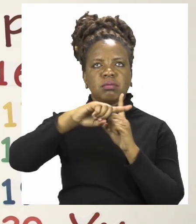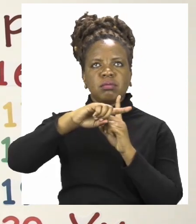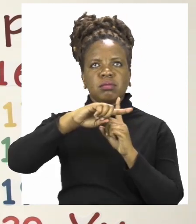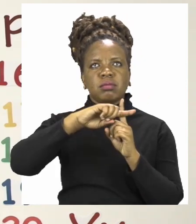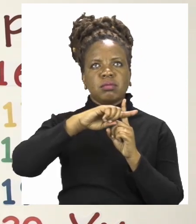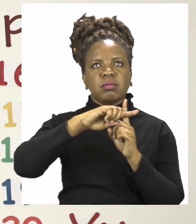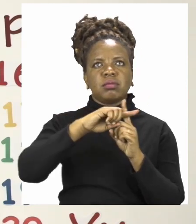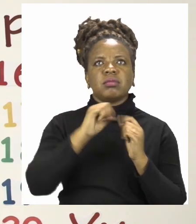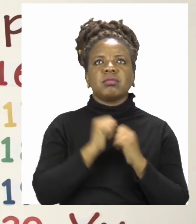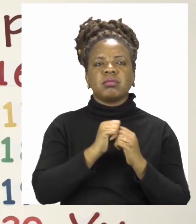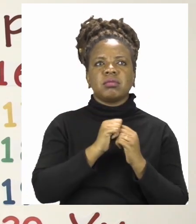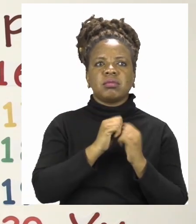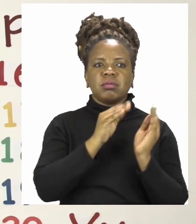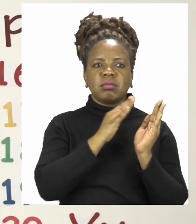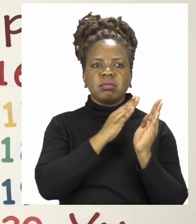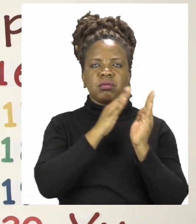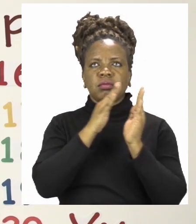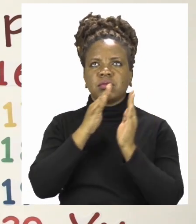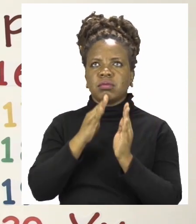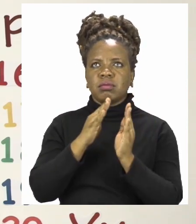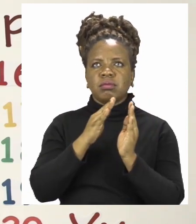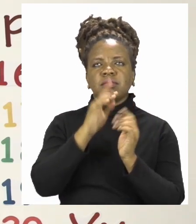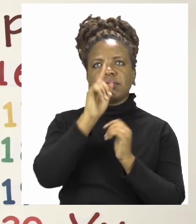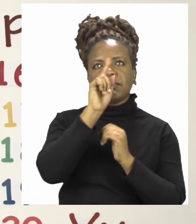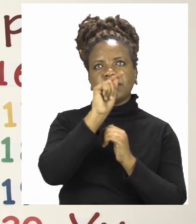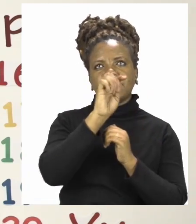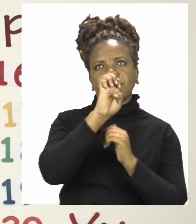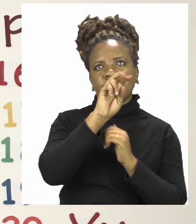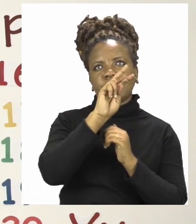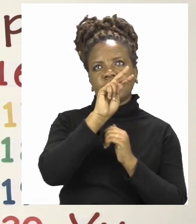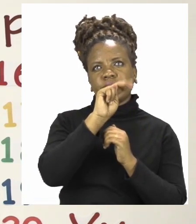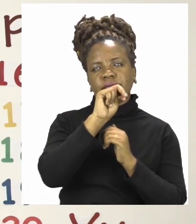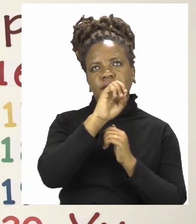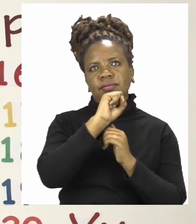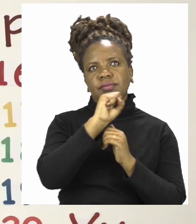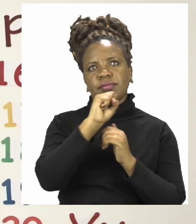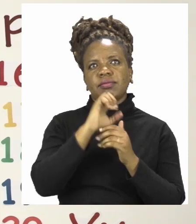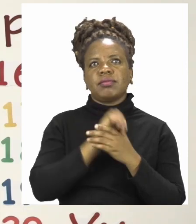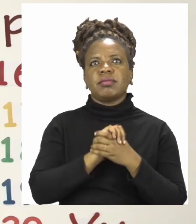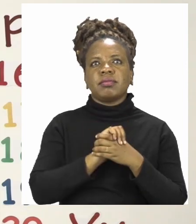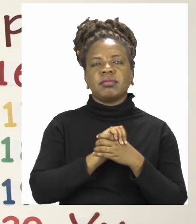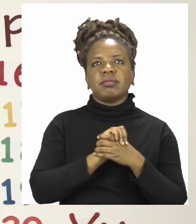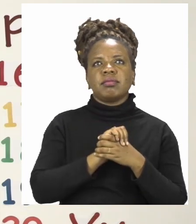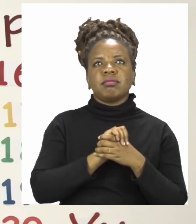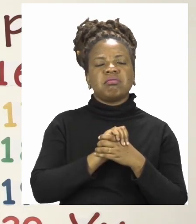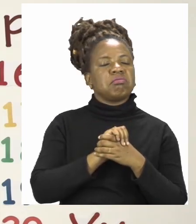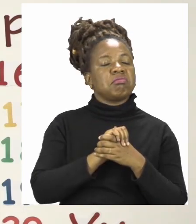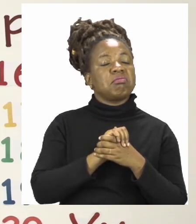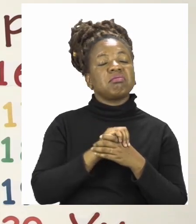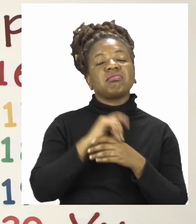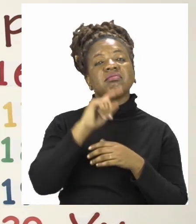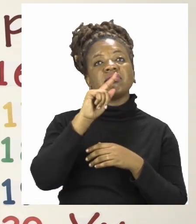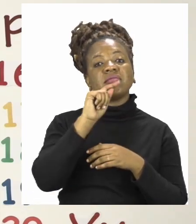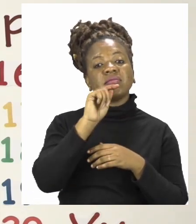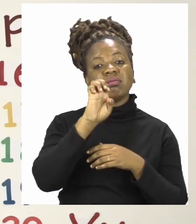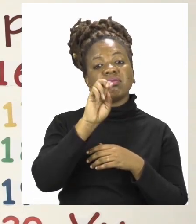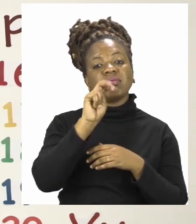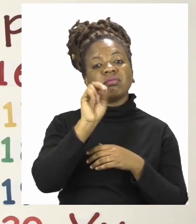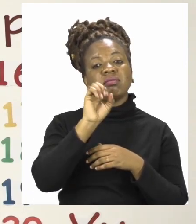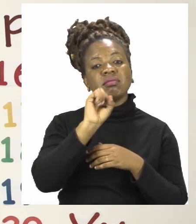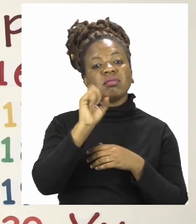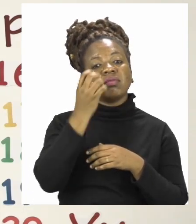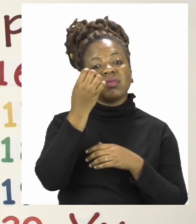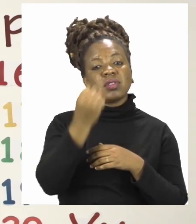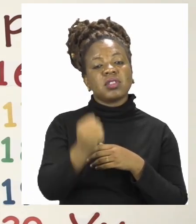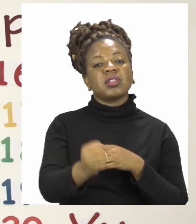we're moving on now to our tens. And Mr. Tens also doesn't like walking alone. He always has another digit